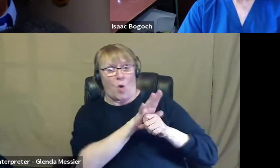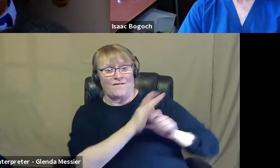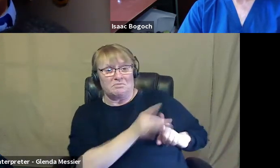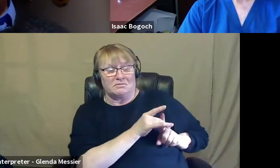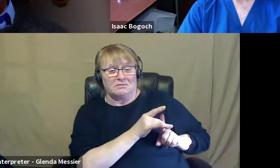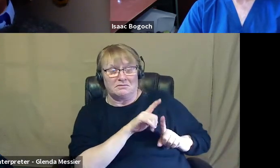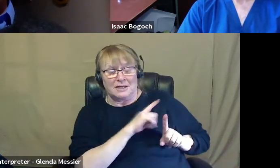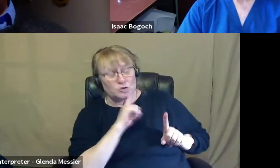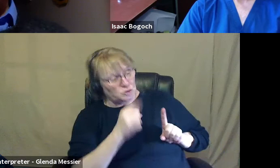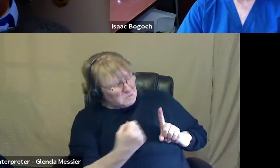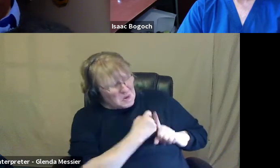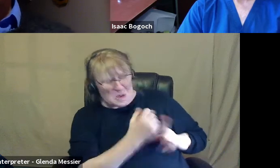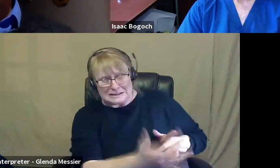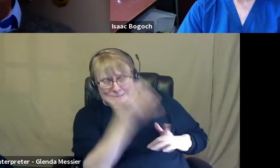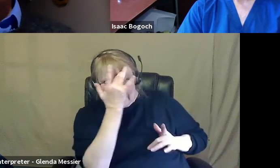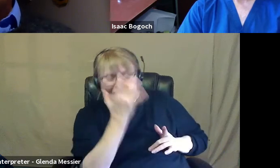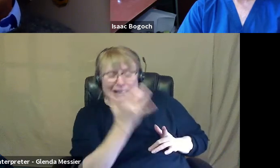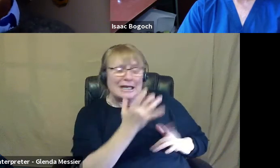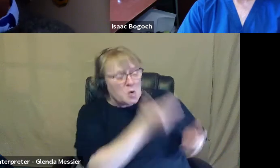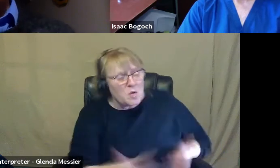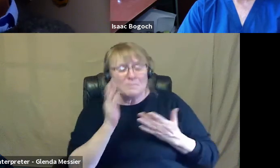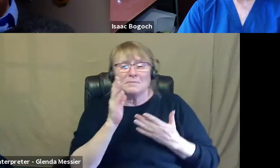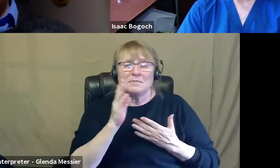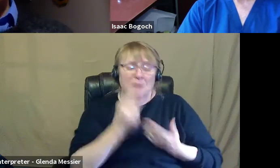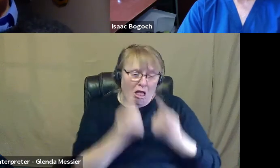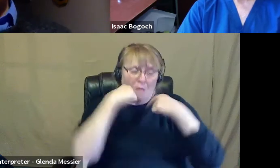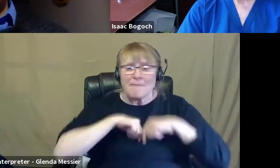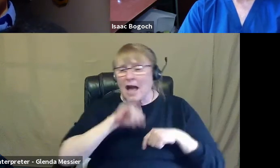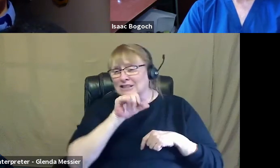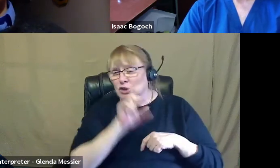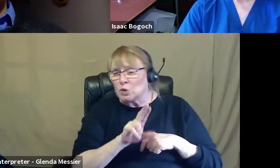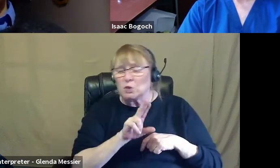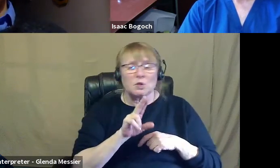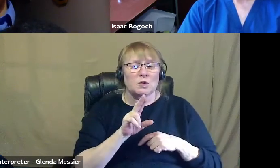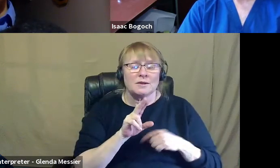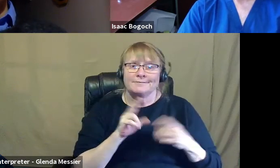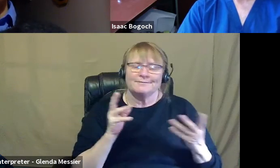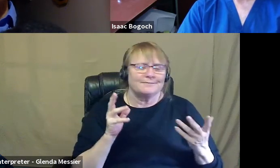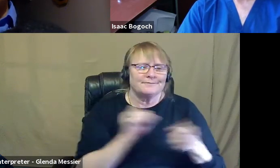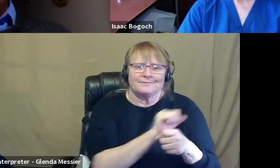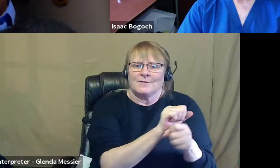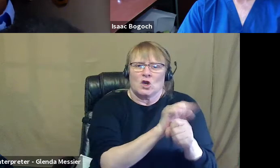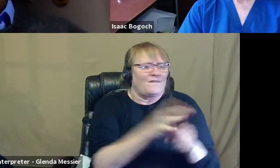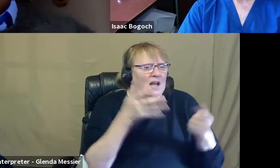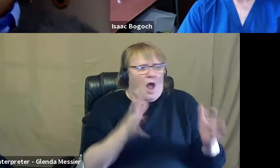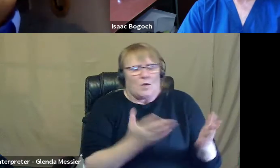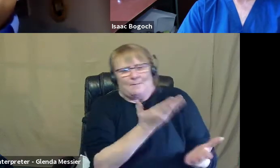sick with COVID, of ending up in an ICU, where certainly COVID has been related to the formation of clots,